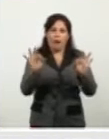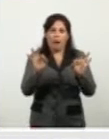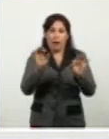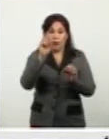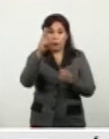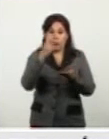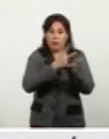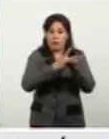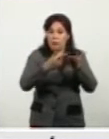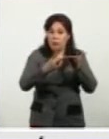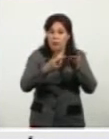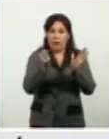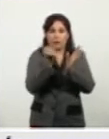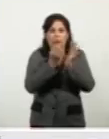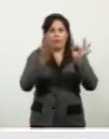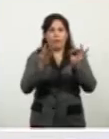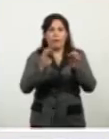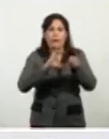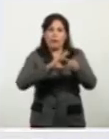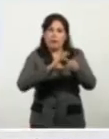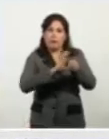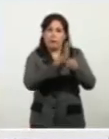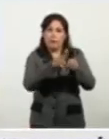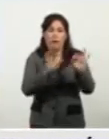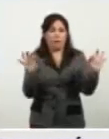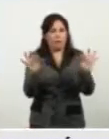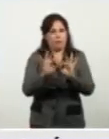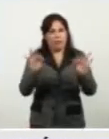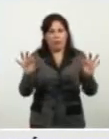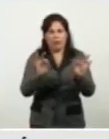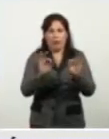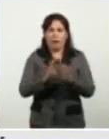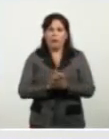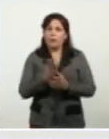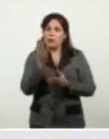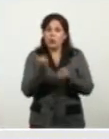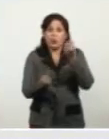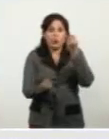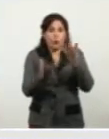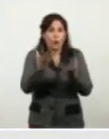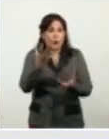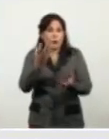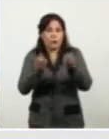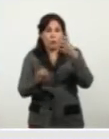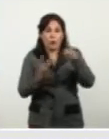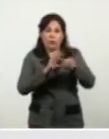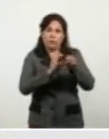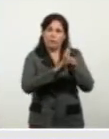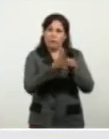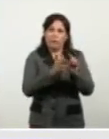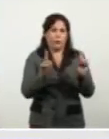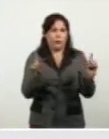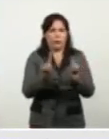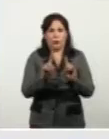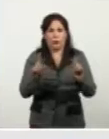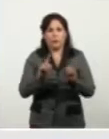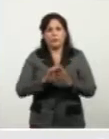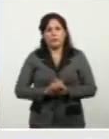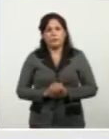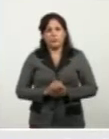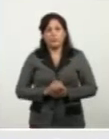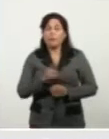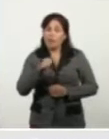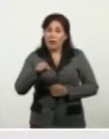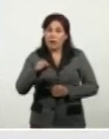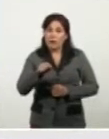this created a complex situation at a given, but nonetheless, this number shows